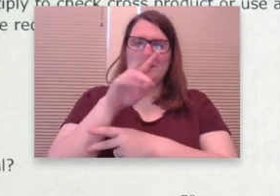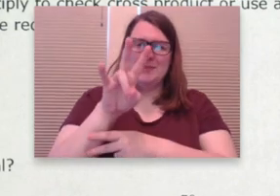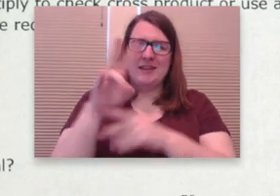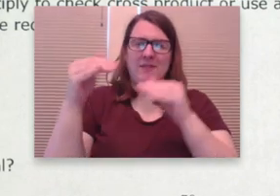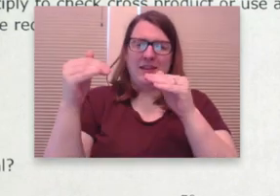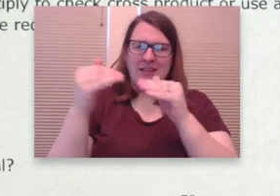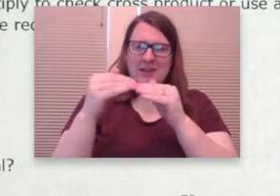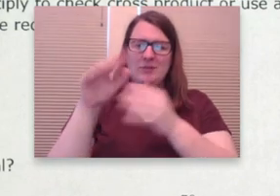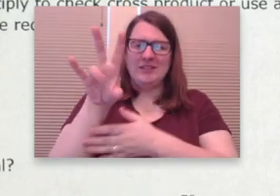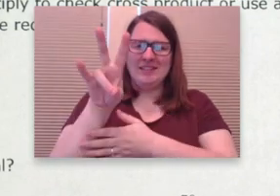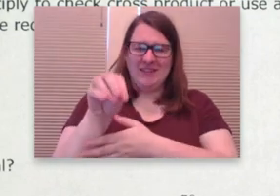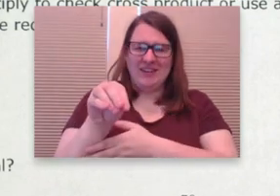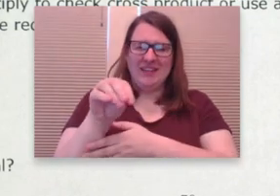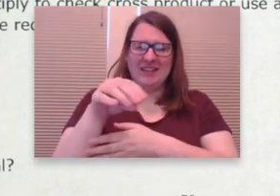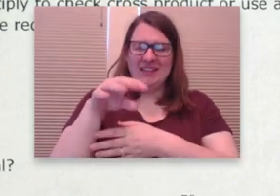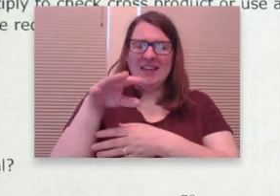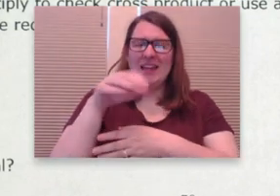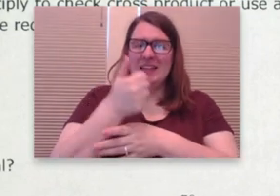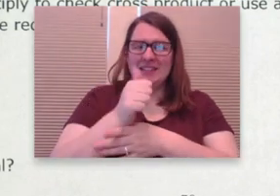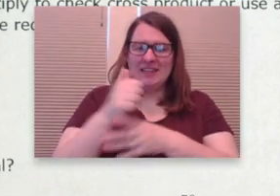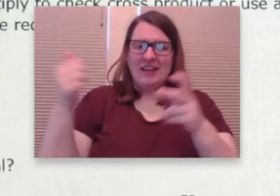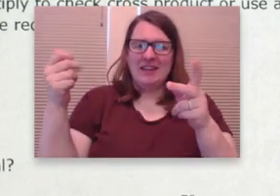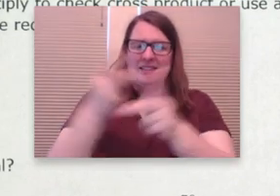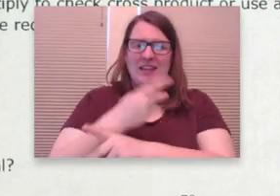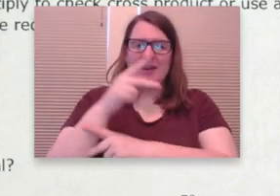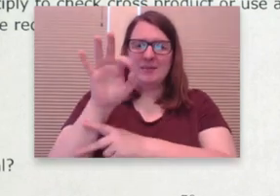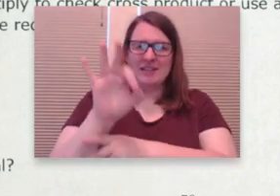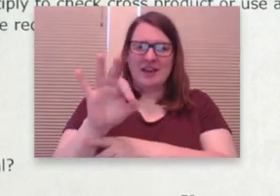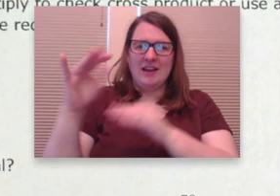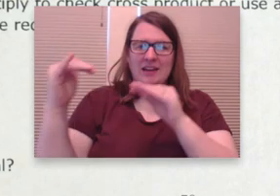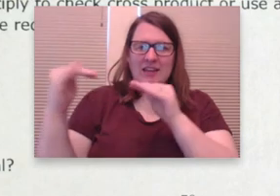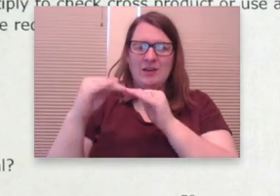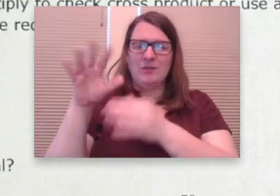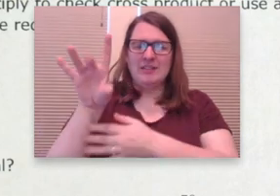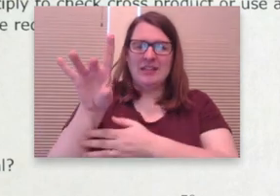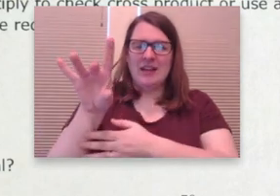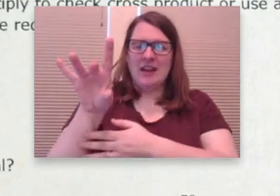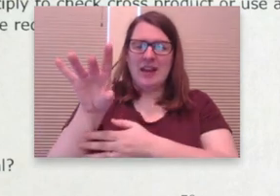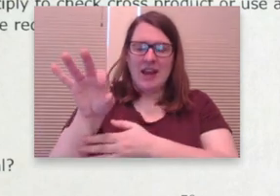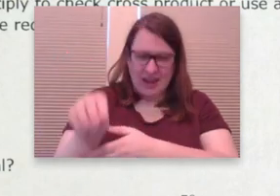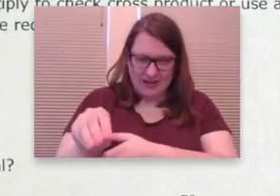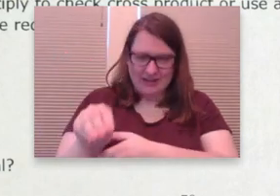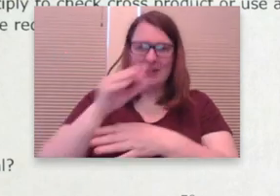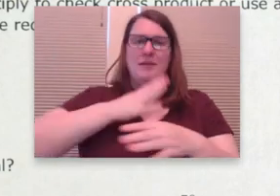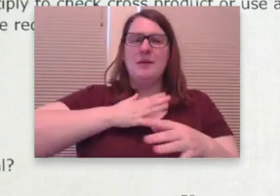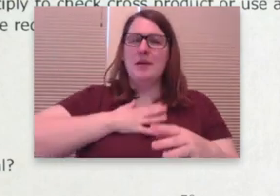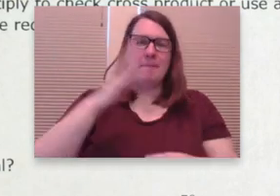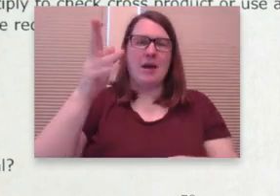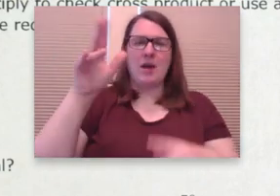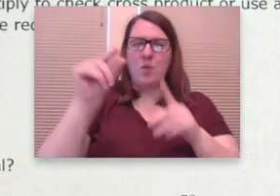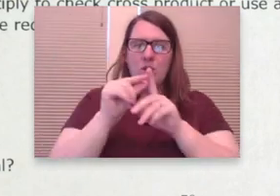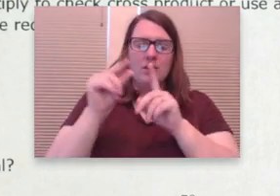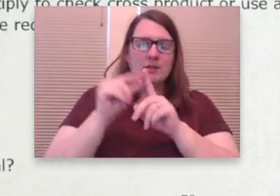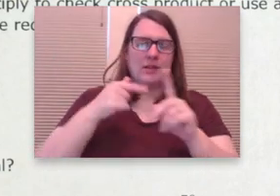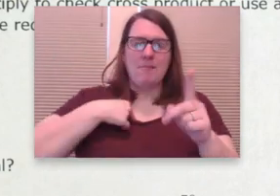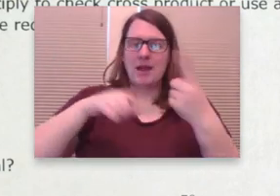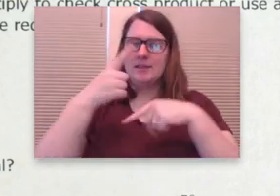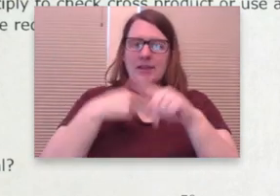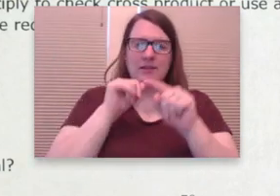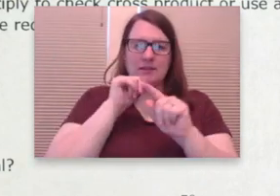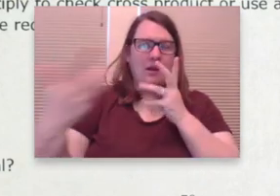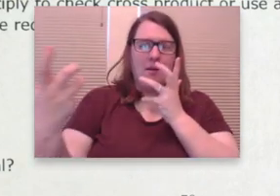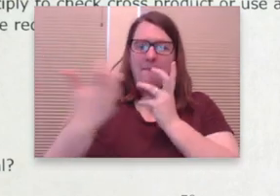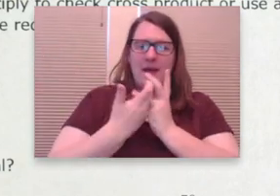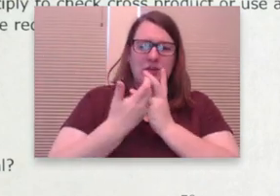10 times 7 equals 70. 10 times 9 equals 90. My words and